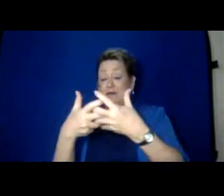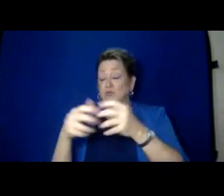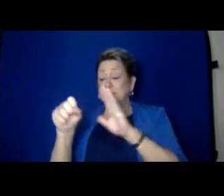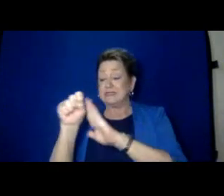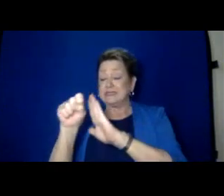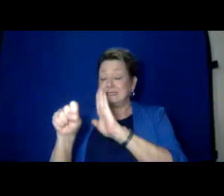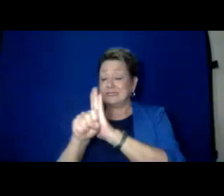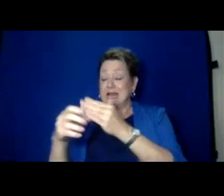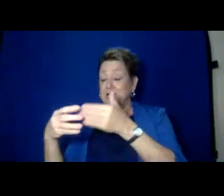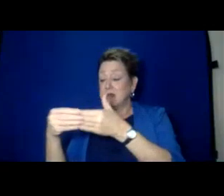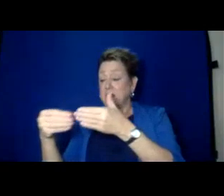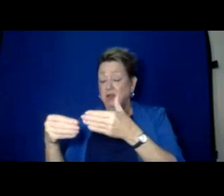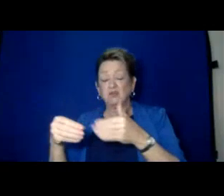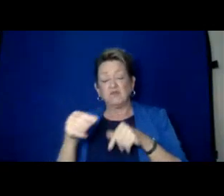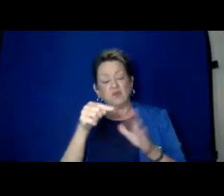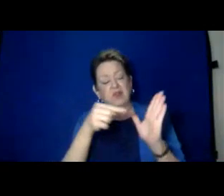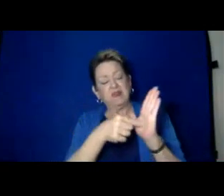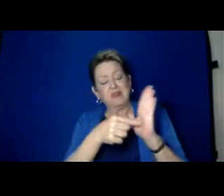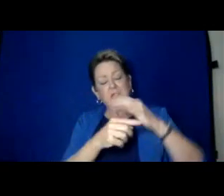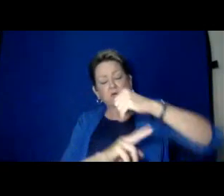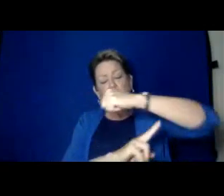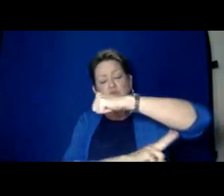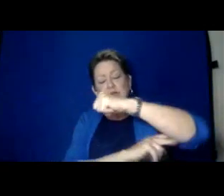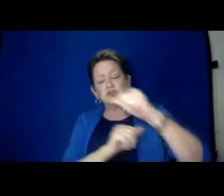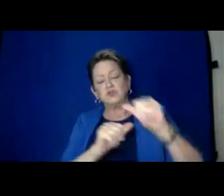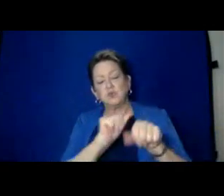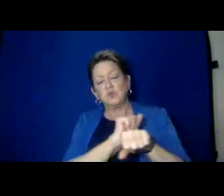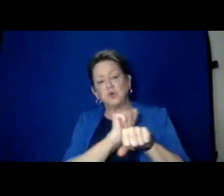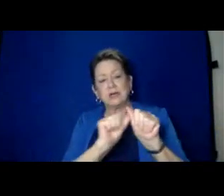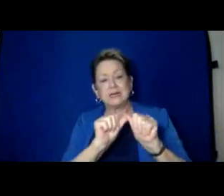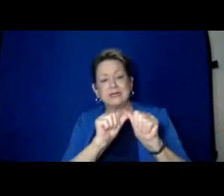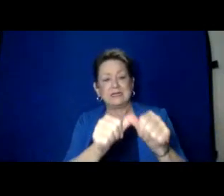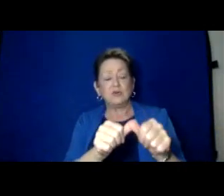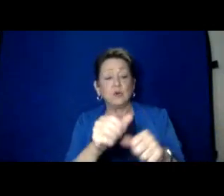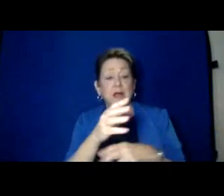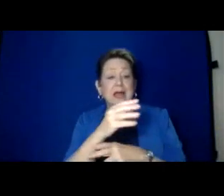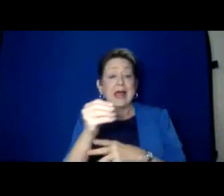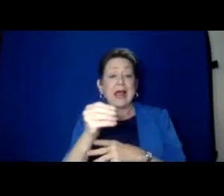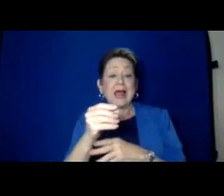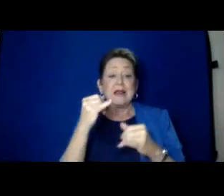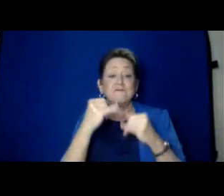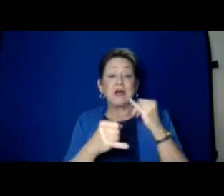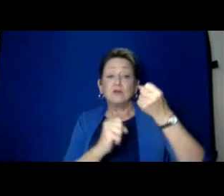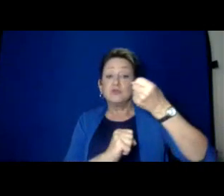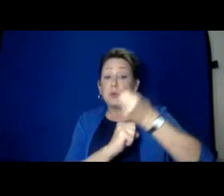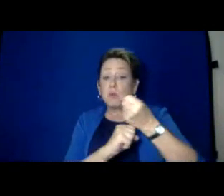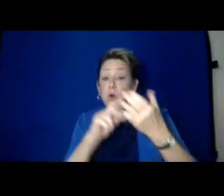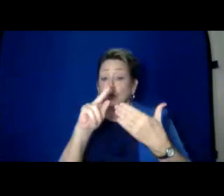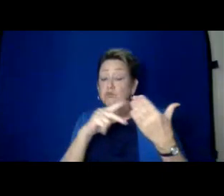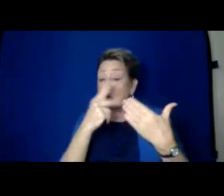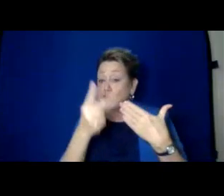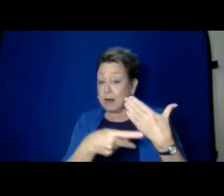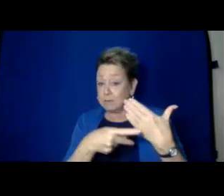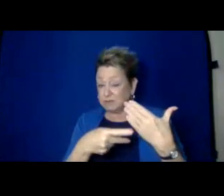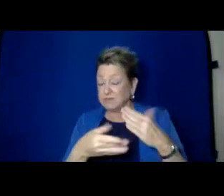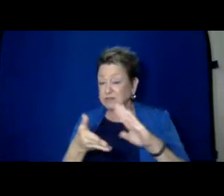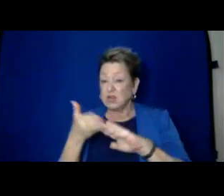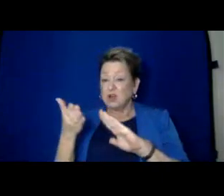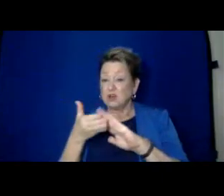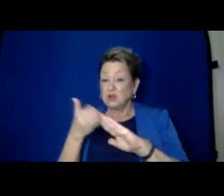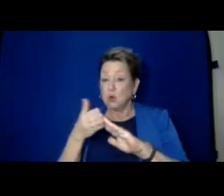dollars in order to allow that to continue. And the final support program is our automatic fare refresh, which is